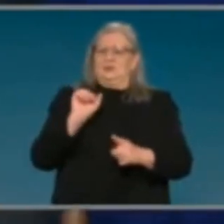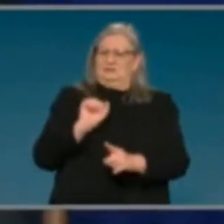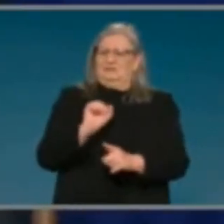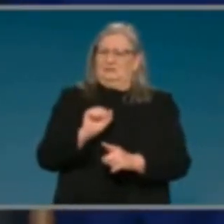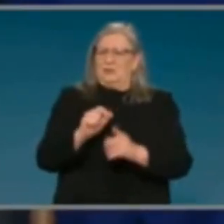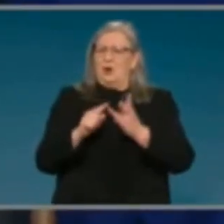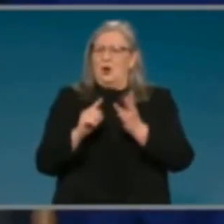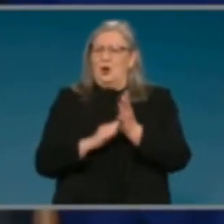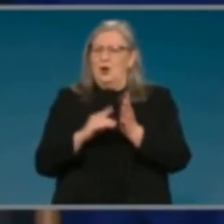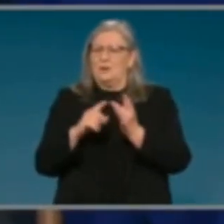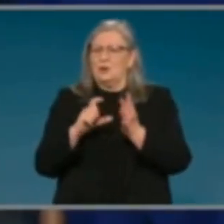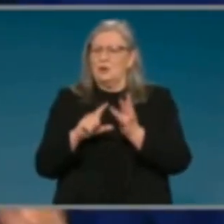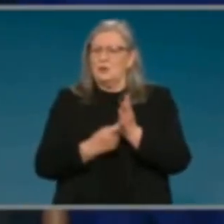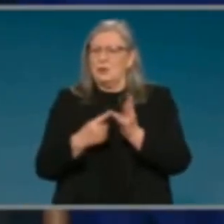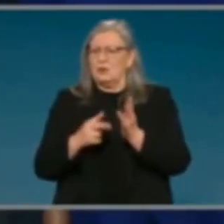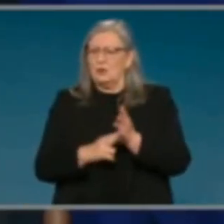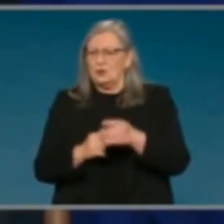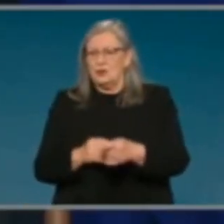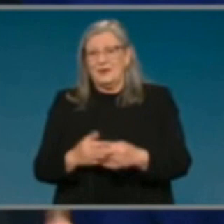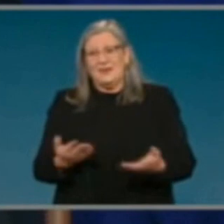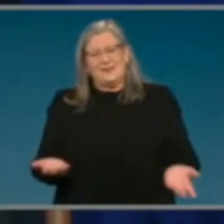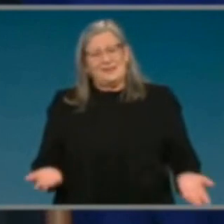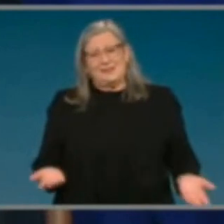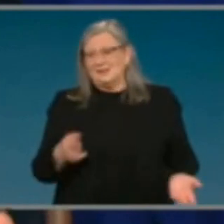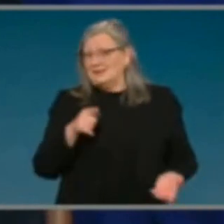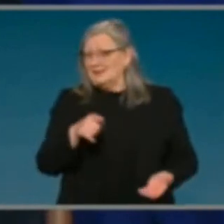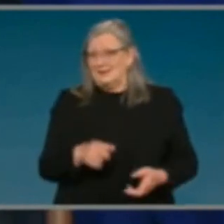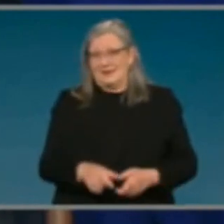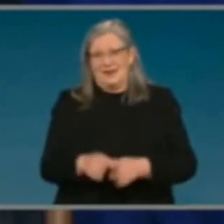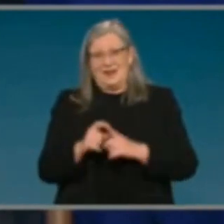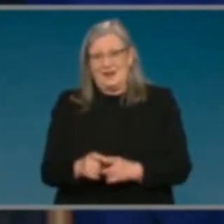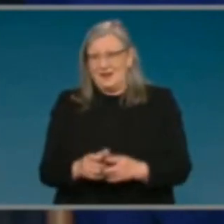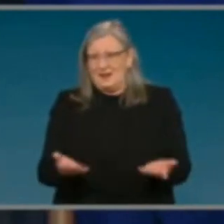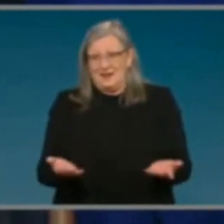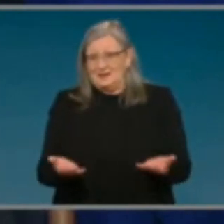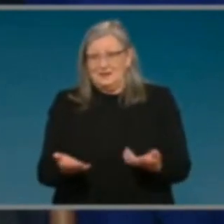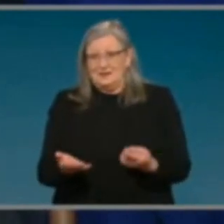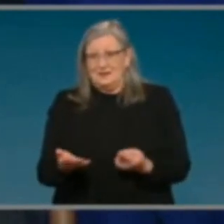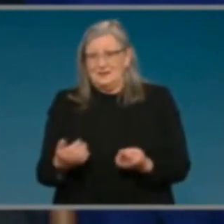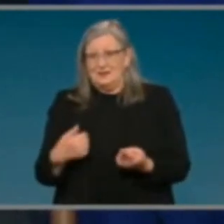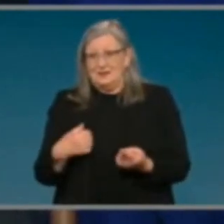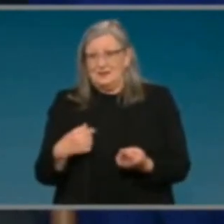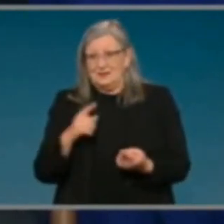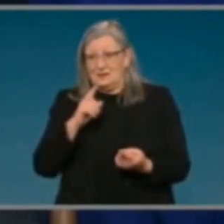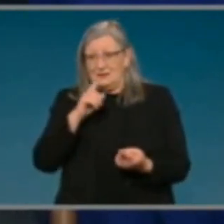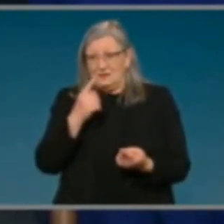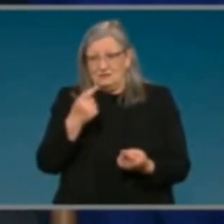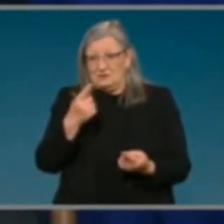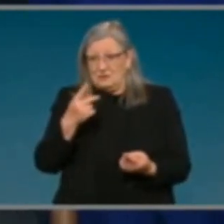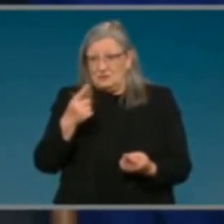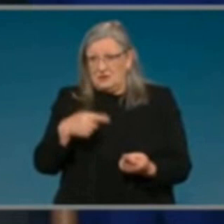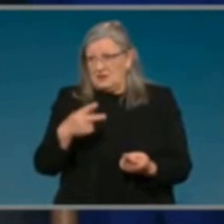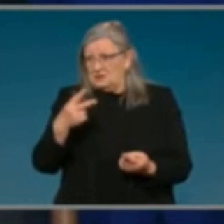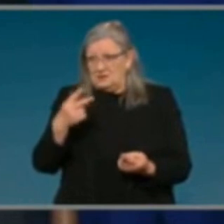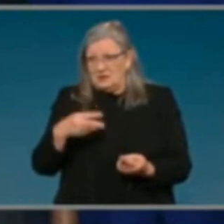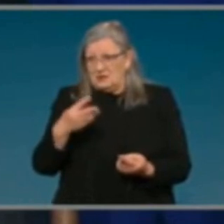where the virus is. We know that there are several hundred either confirmed or suspected cases that have been gone